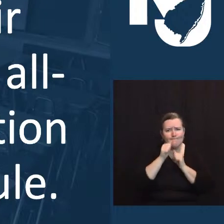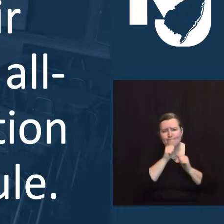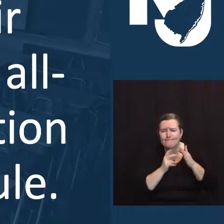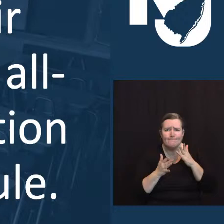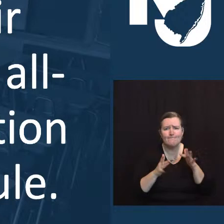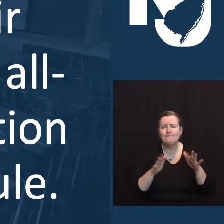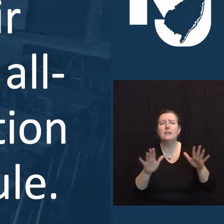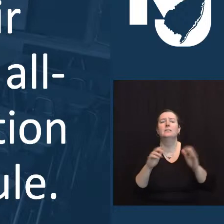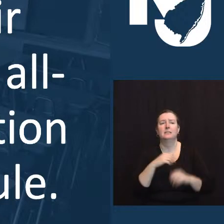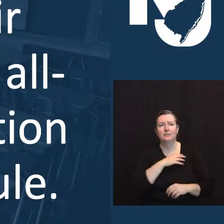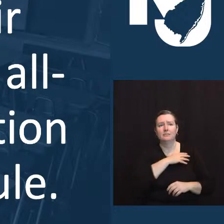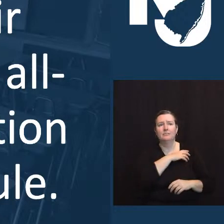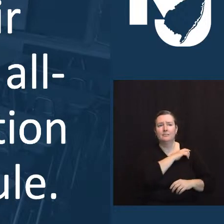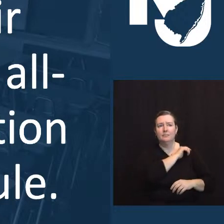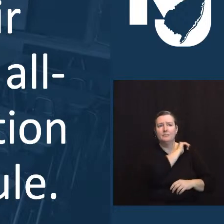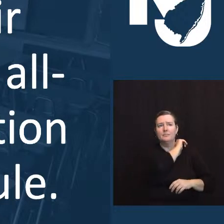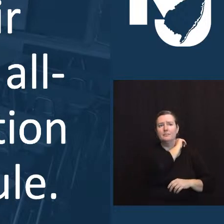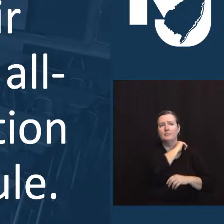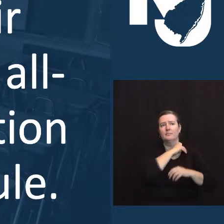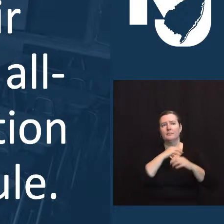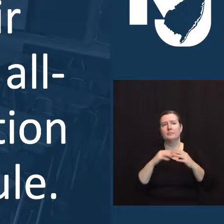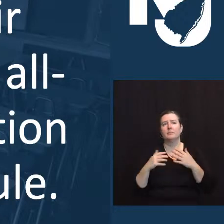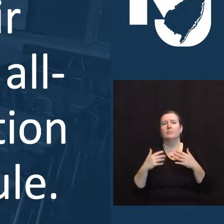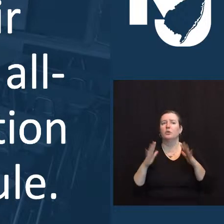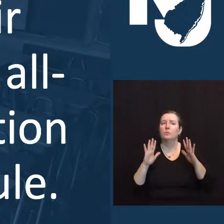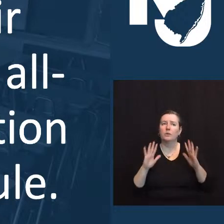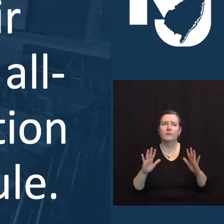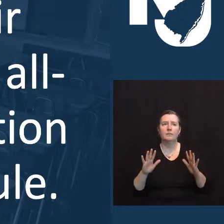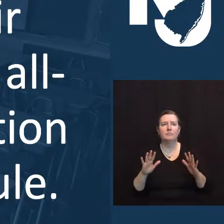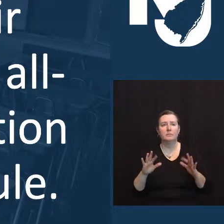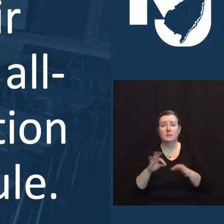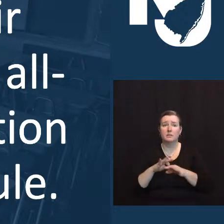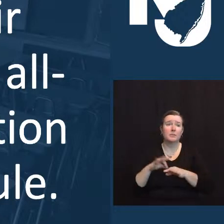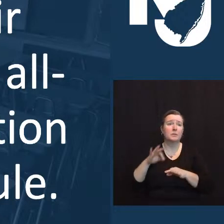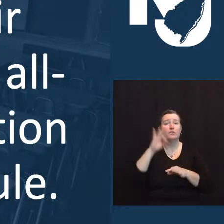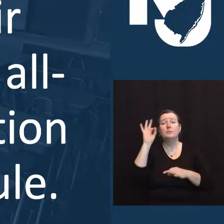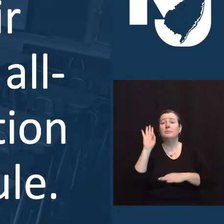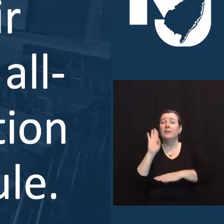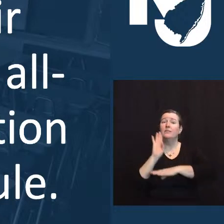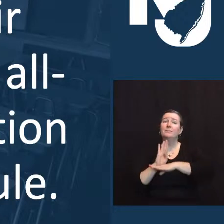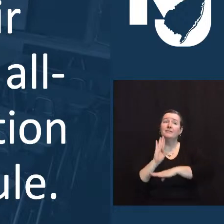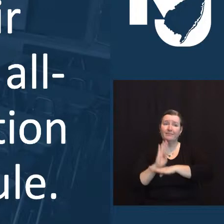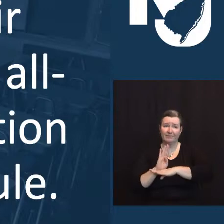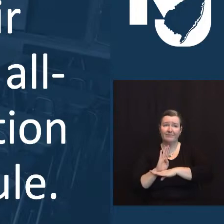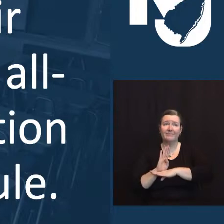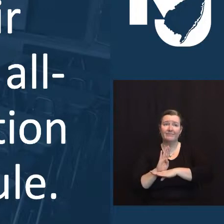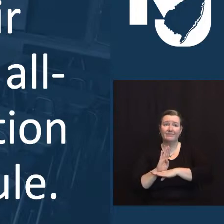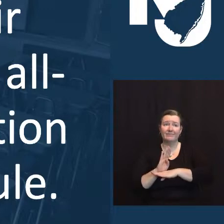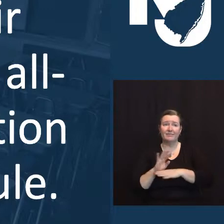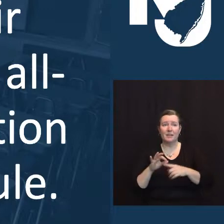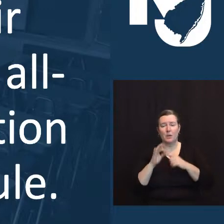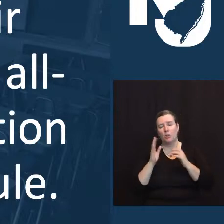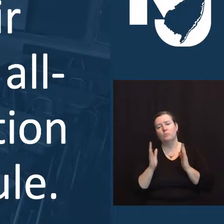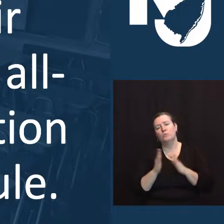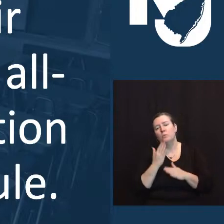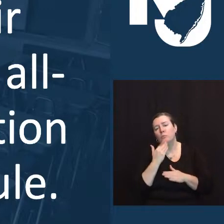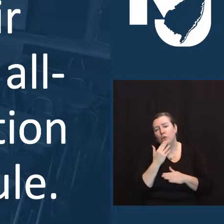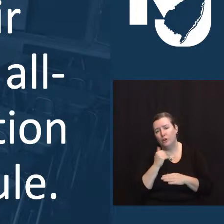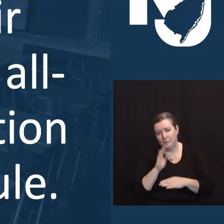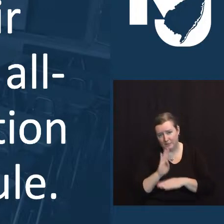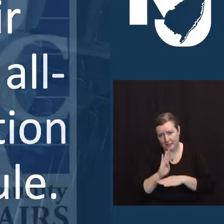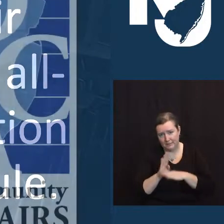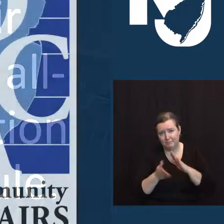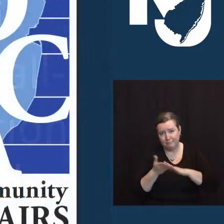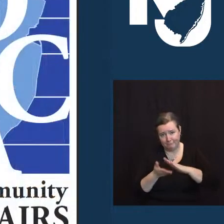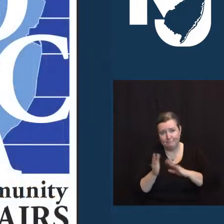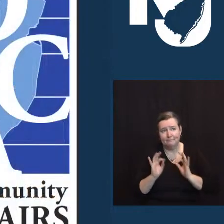by the tremendous spirit of our business sector, especially our small businesses, who are the backbones of their communities. We've put